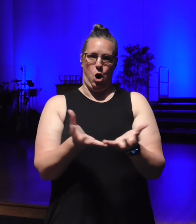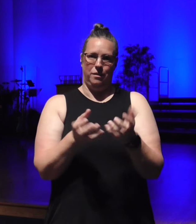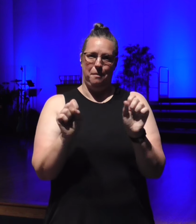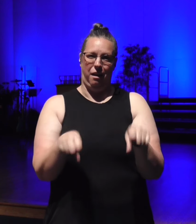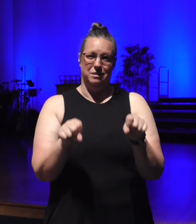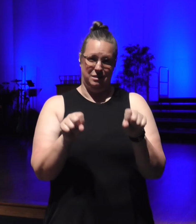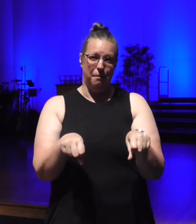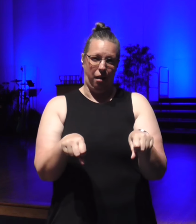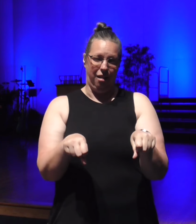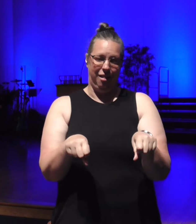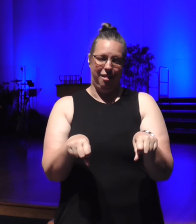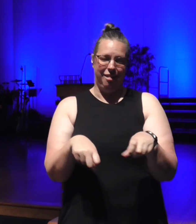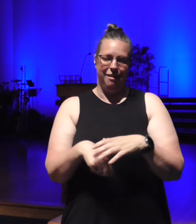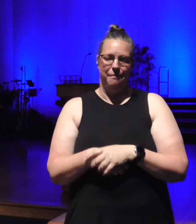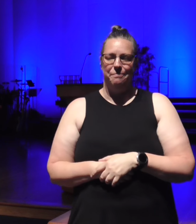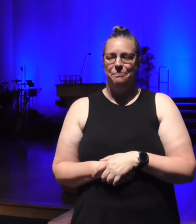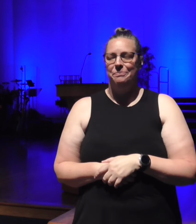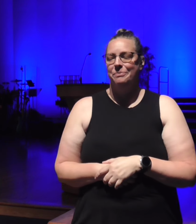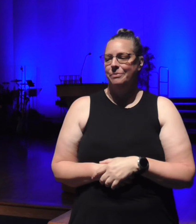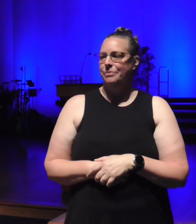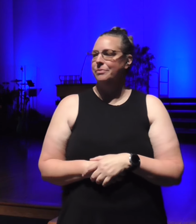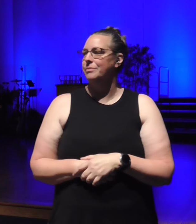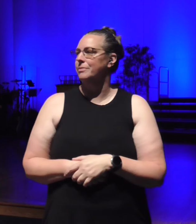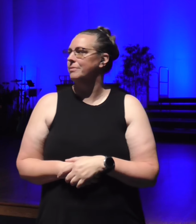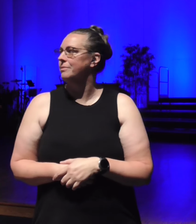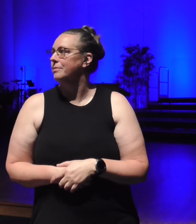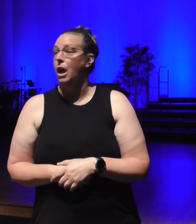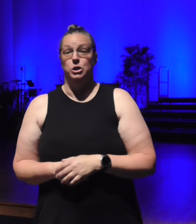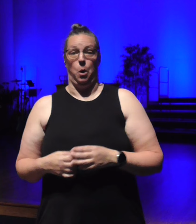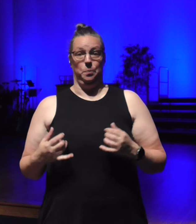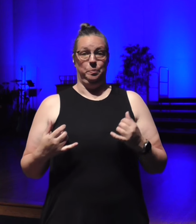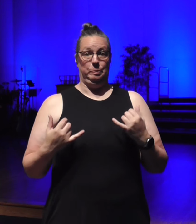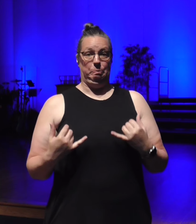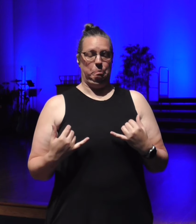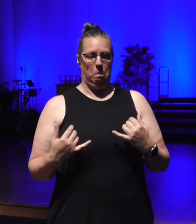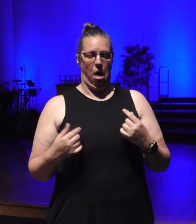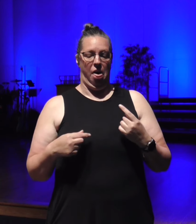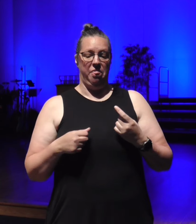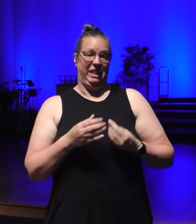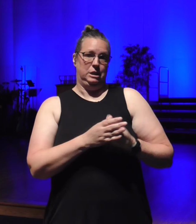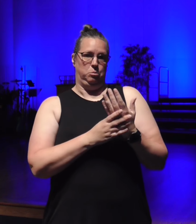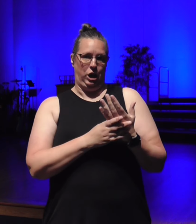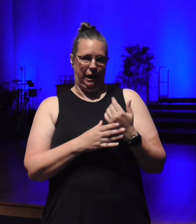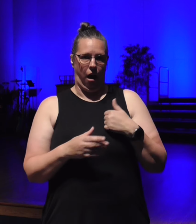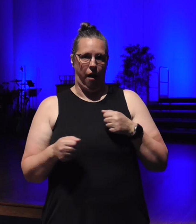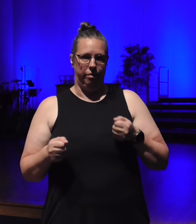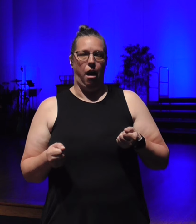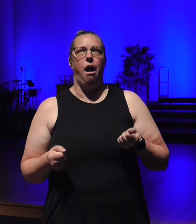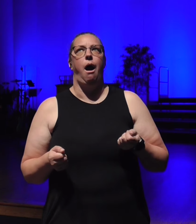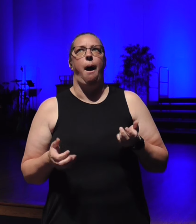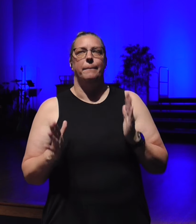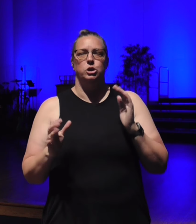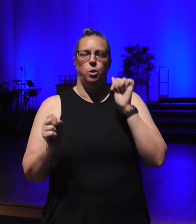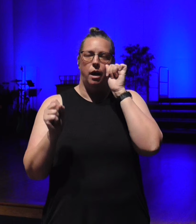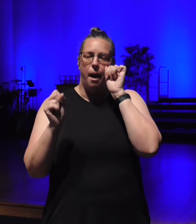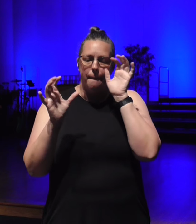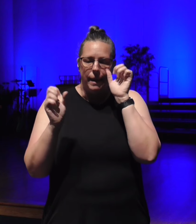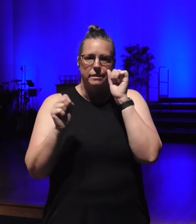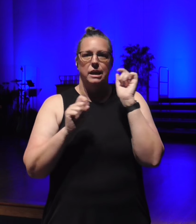possible in that time. Earlier this spring, I had the absolute amazing opportunity to go